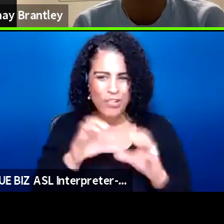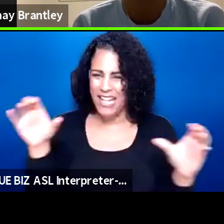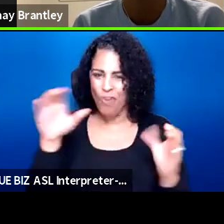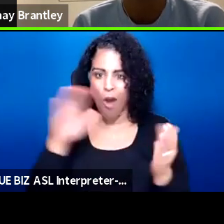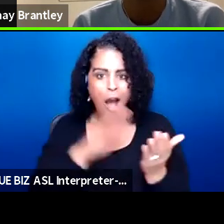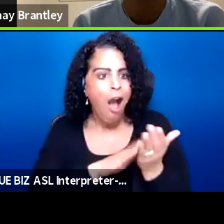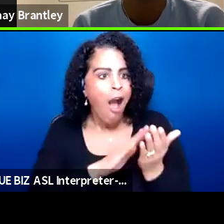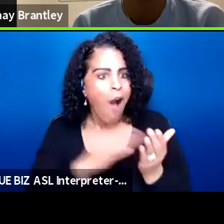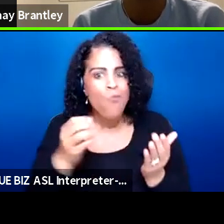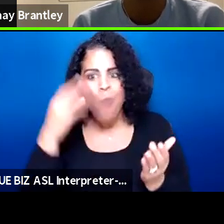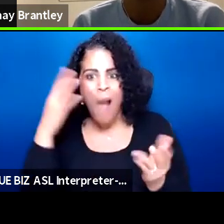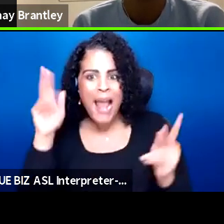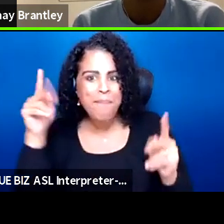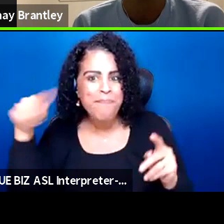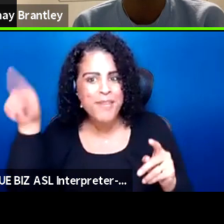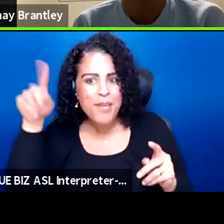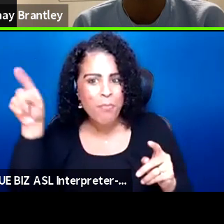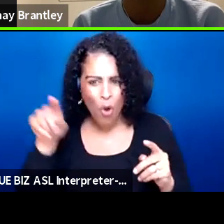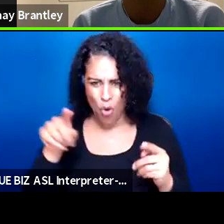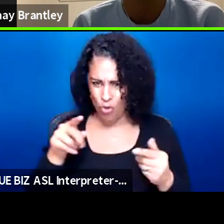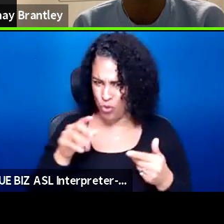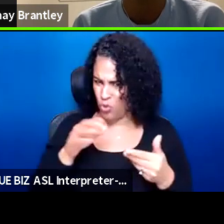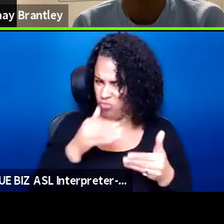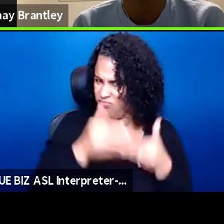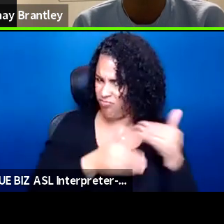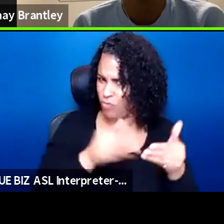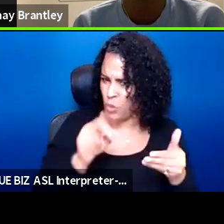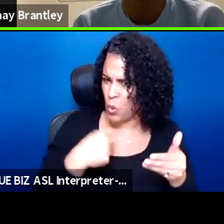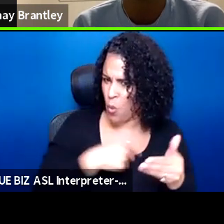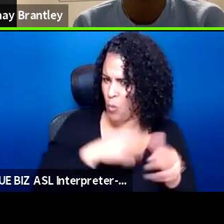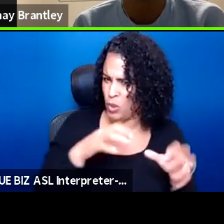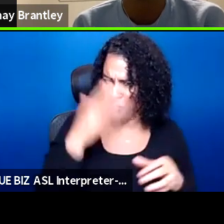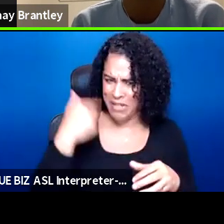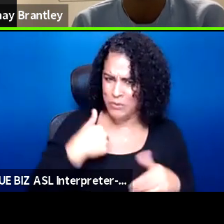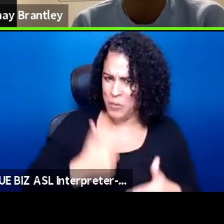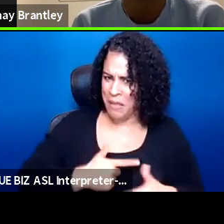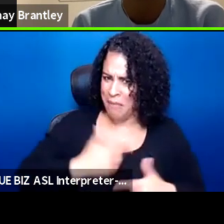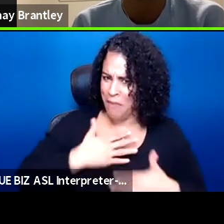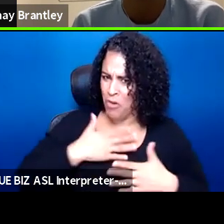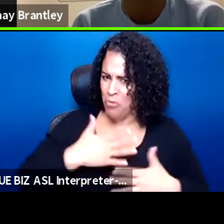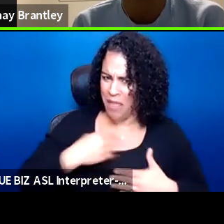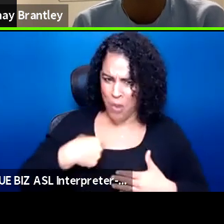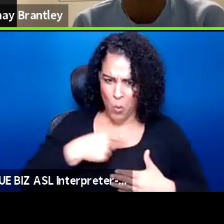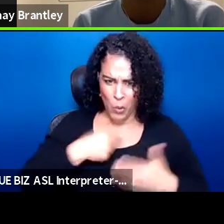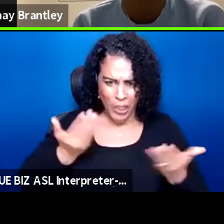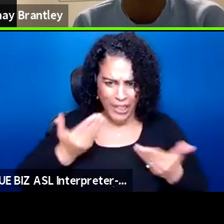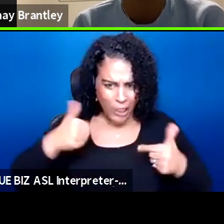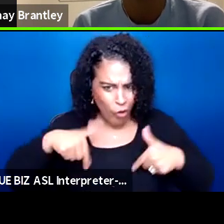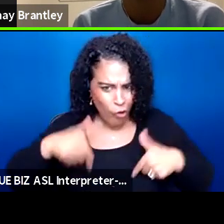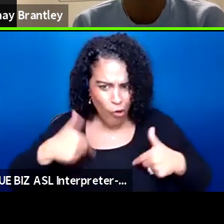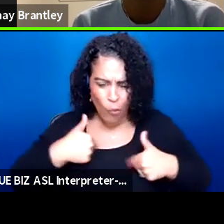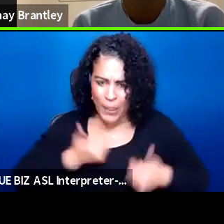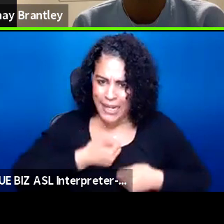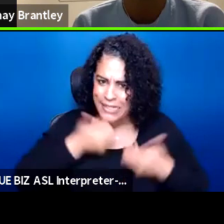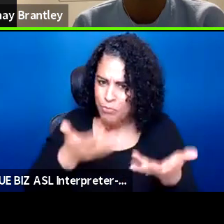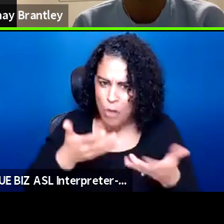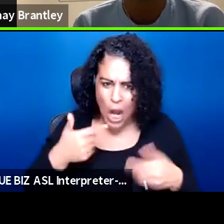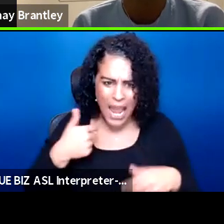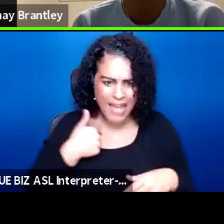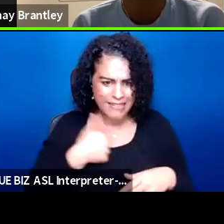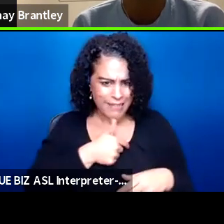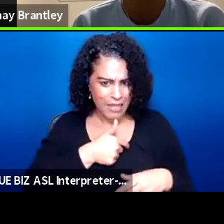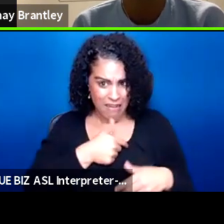theater to do what we do, because we live and we breathe, and us existing and us expressing